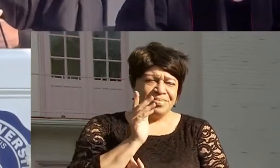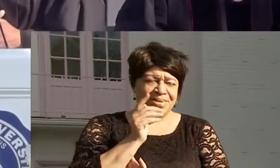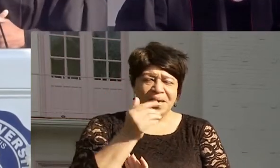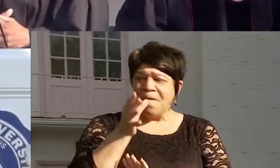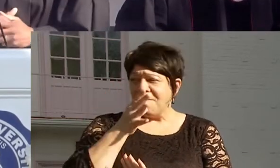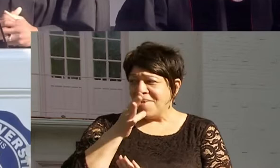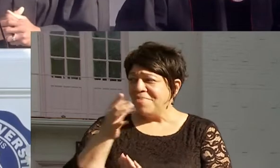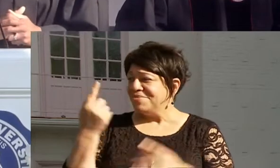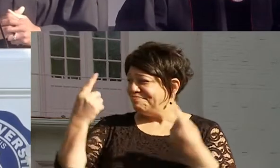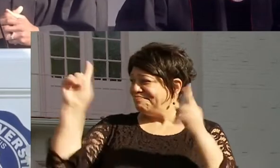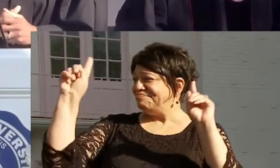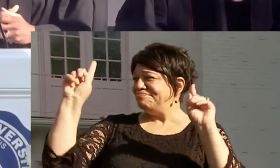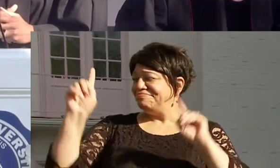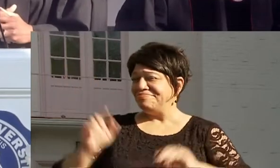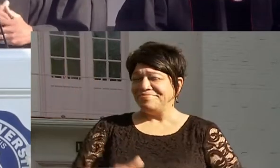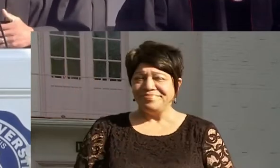it.